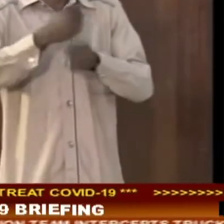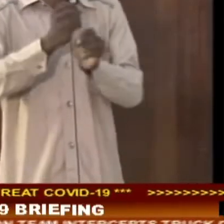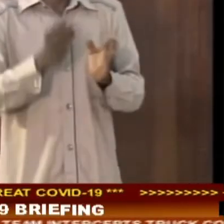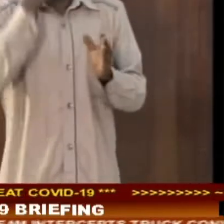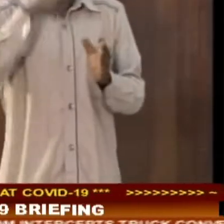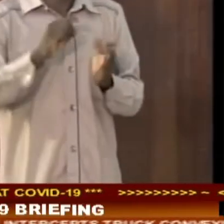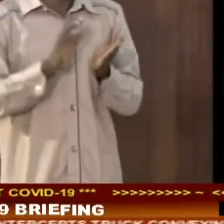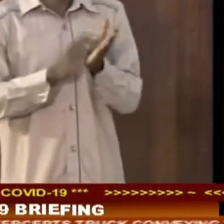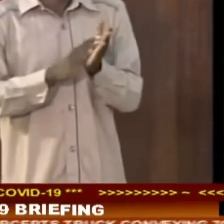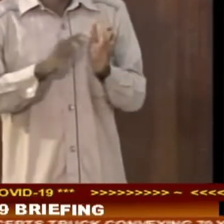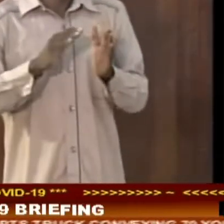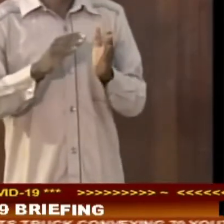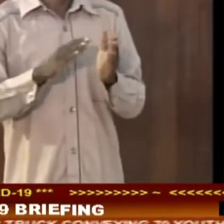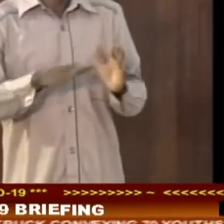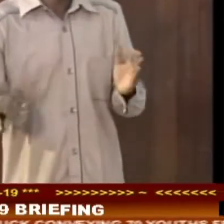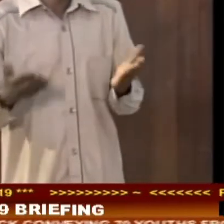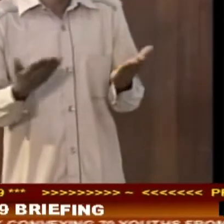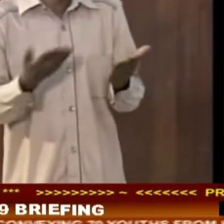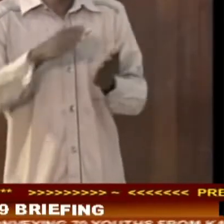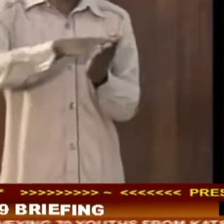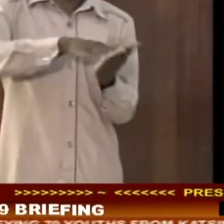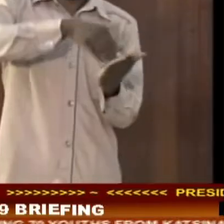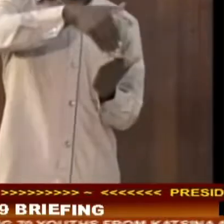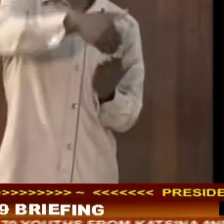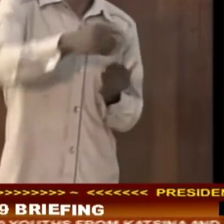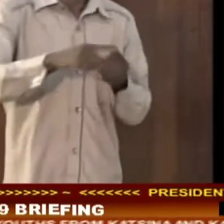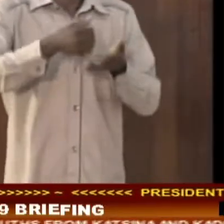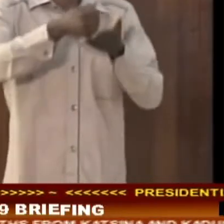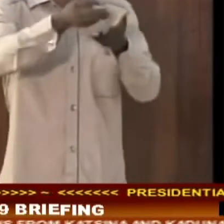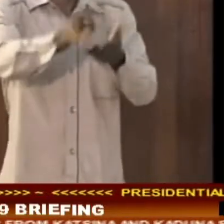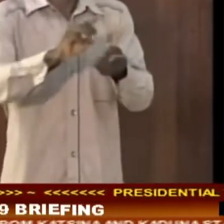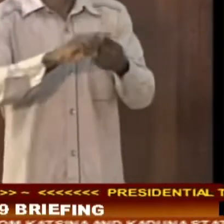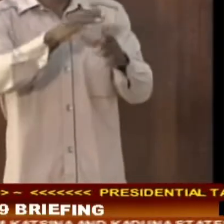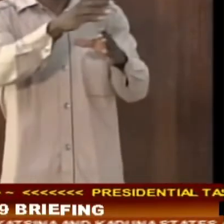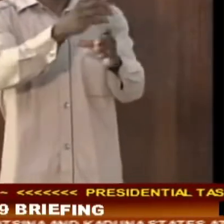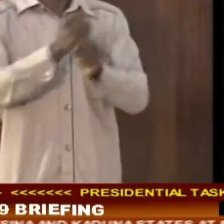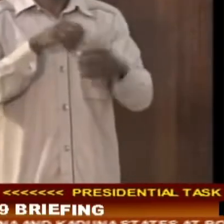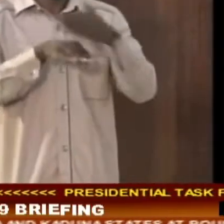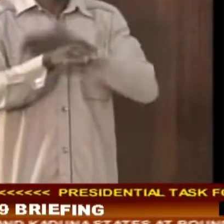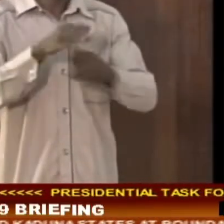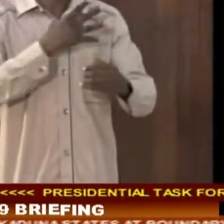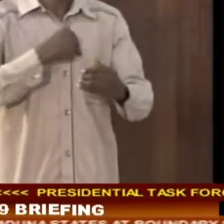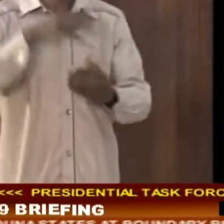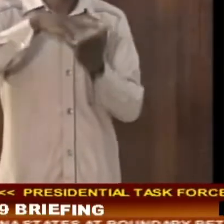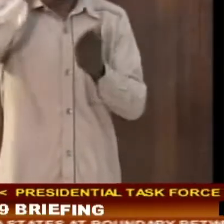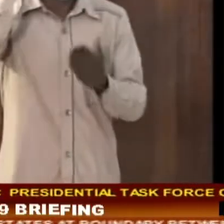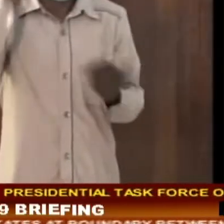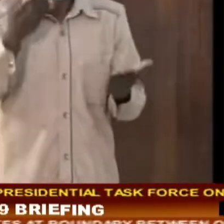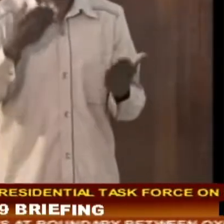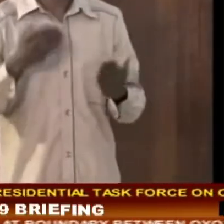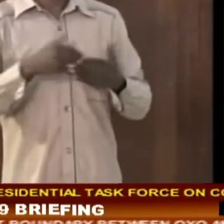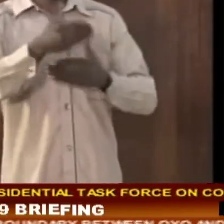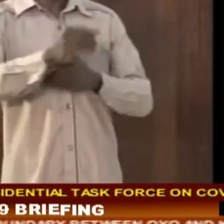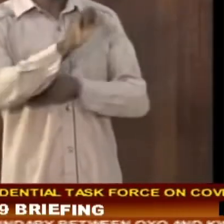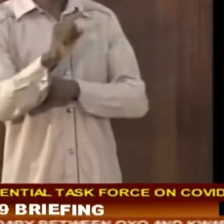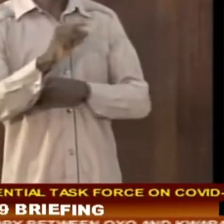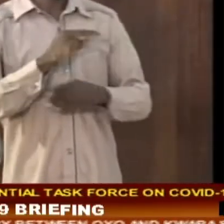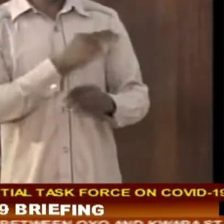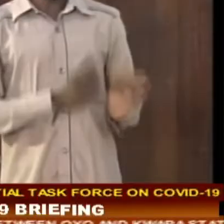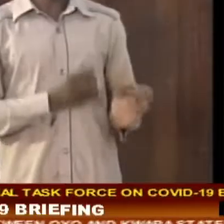even laptops local production to help them uh get access and learn and my next question is for the minister of